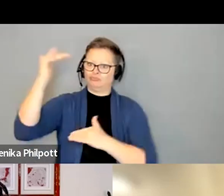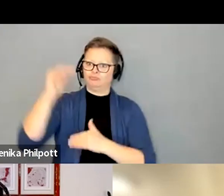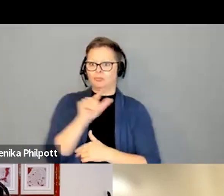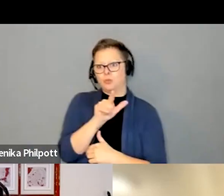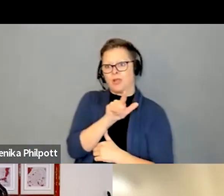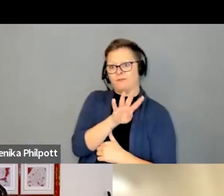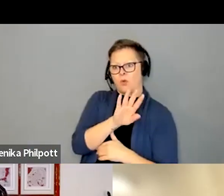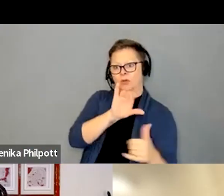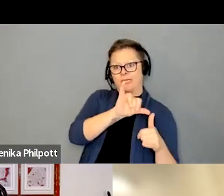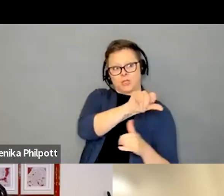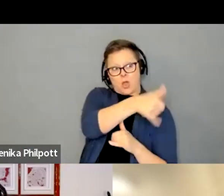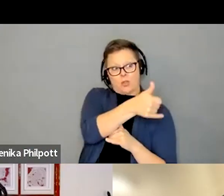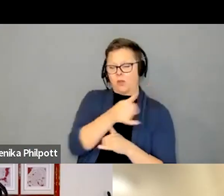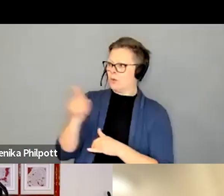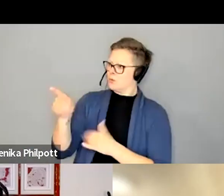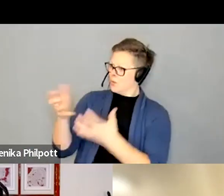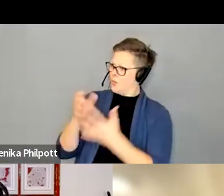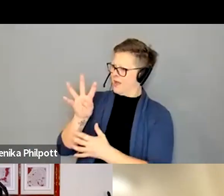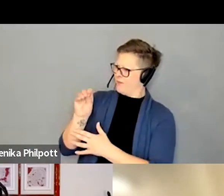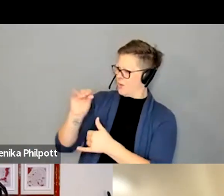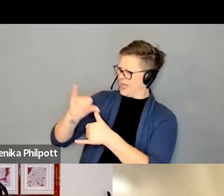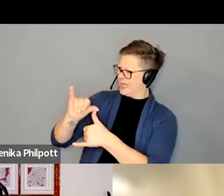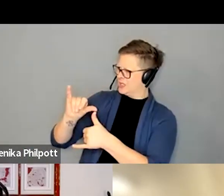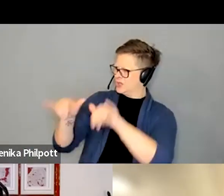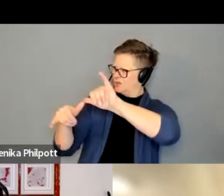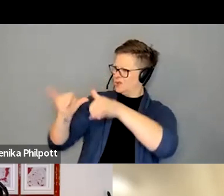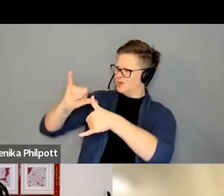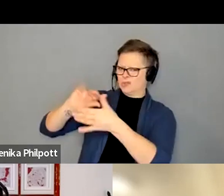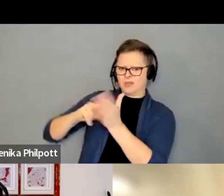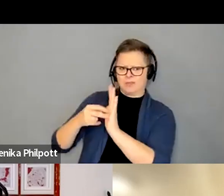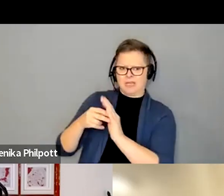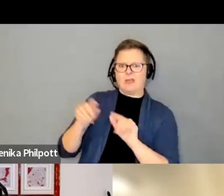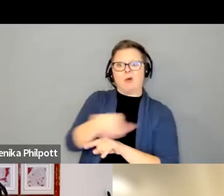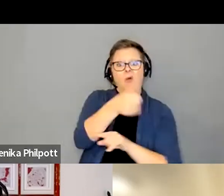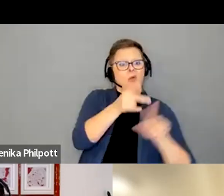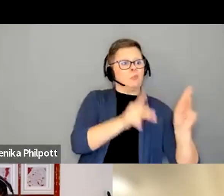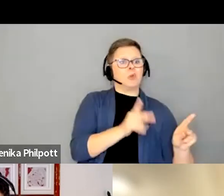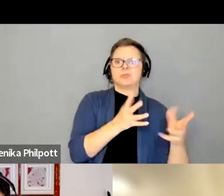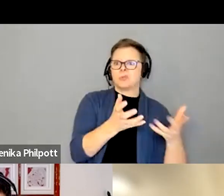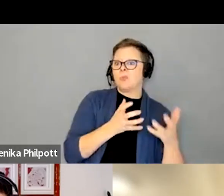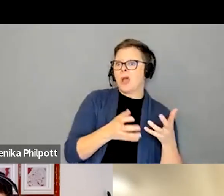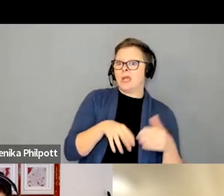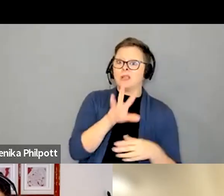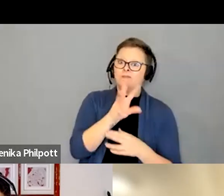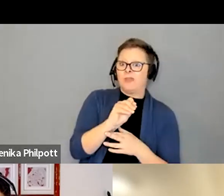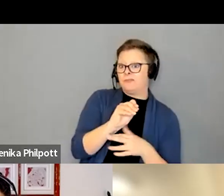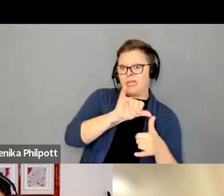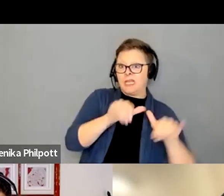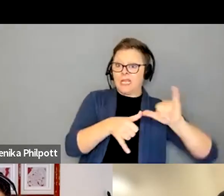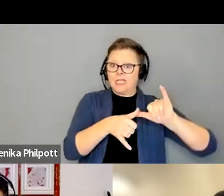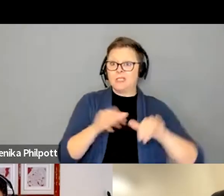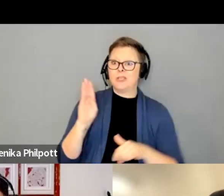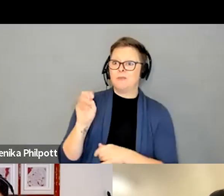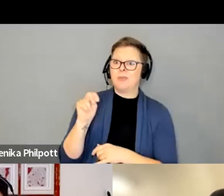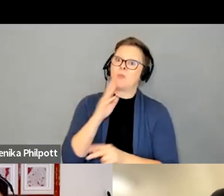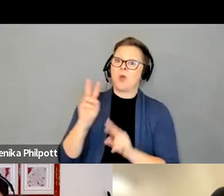monitor. If you ask for a 40-inch monitor, then the next person over is going to ask for a 50-inch monitor, and Ben's going to want to watch the World Cup on a 60-inch